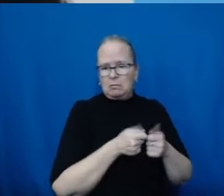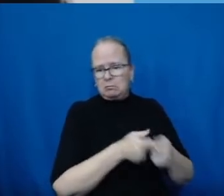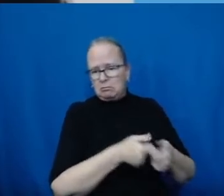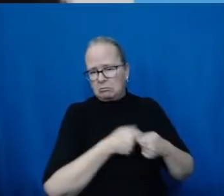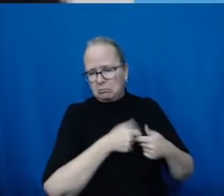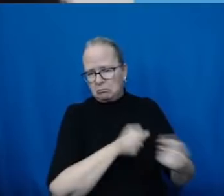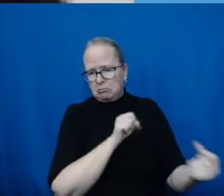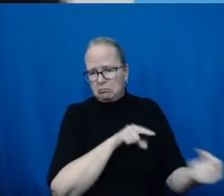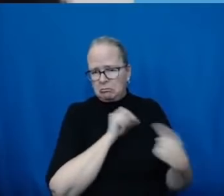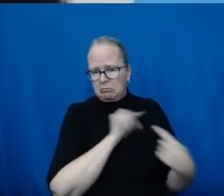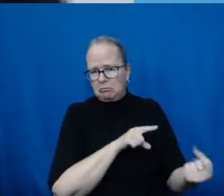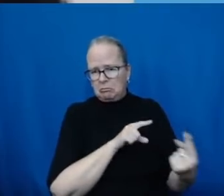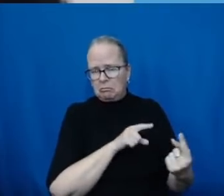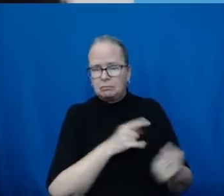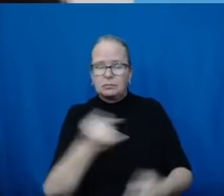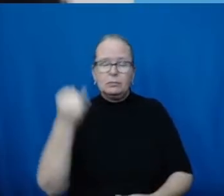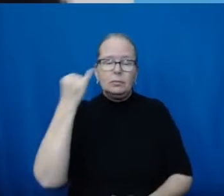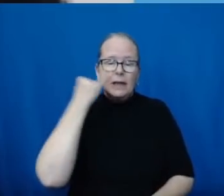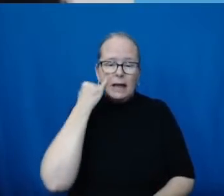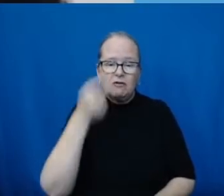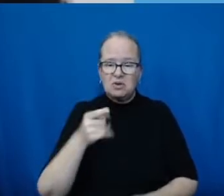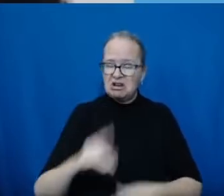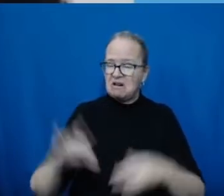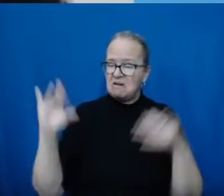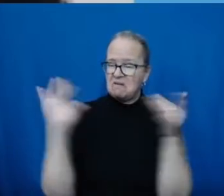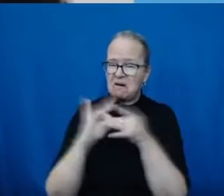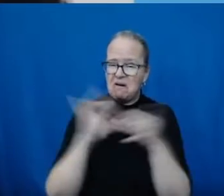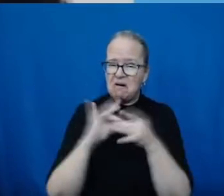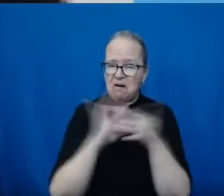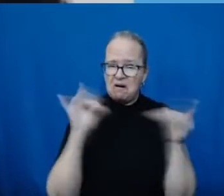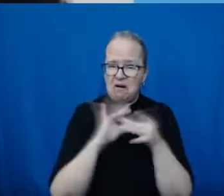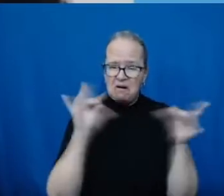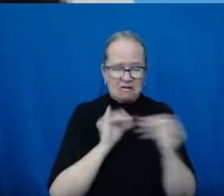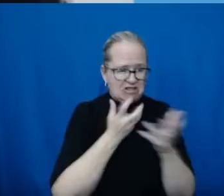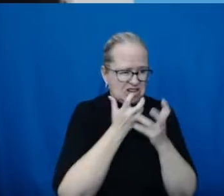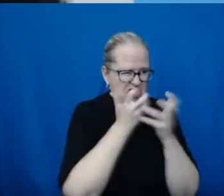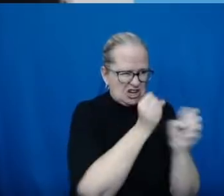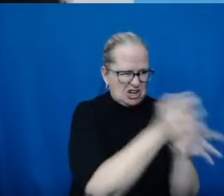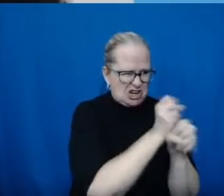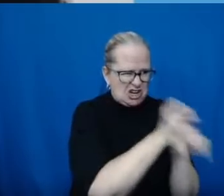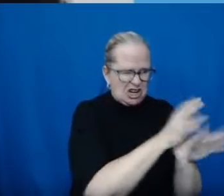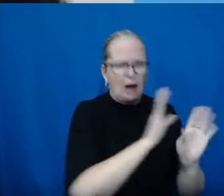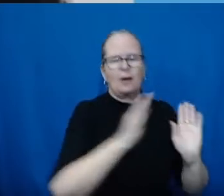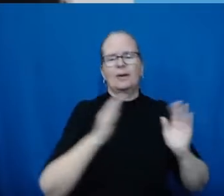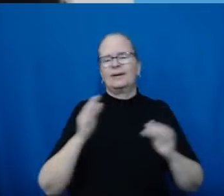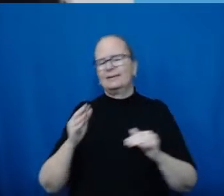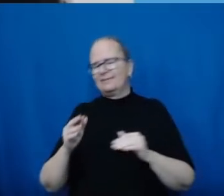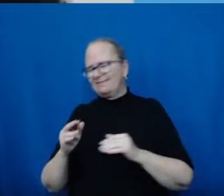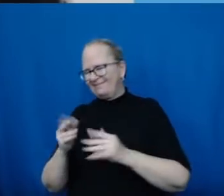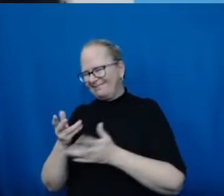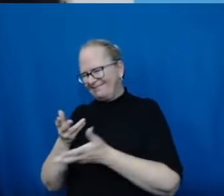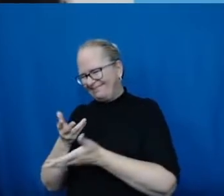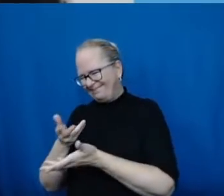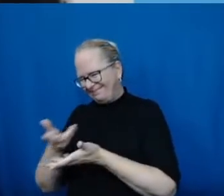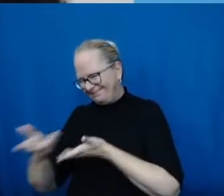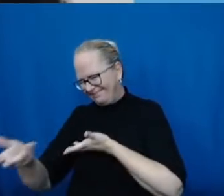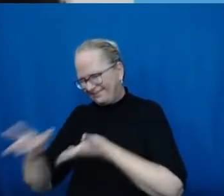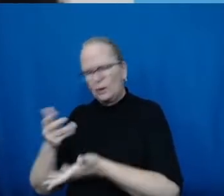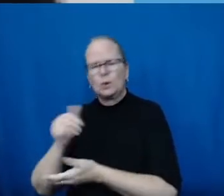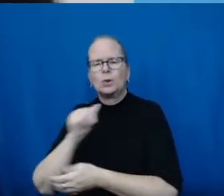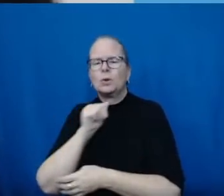let's talk about this, rather than just wanting to like knock their head against a wall. But that never convinced anybody, you